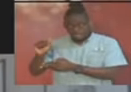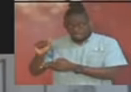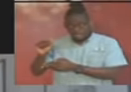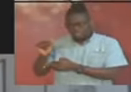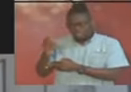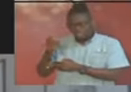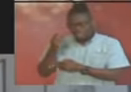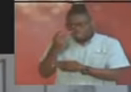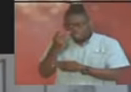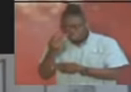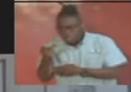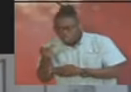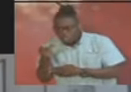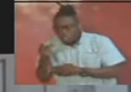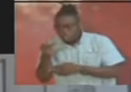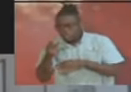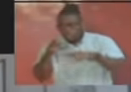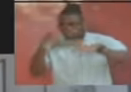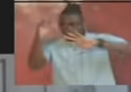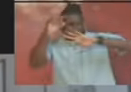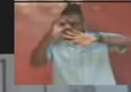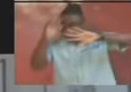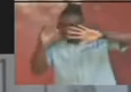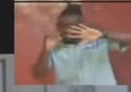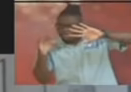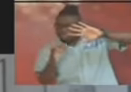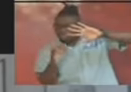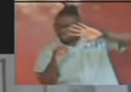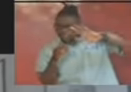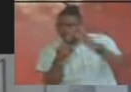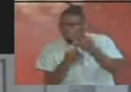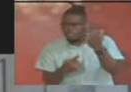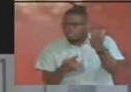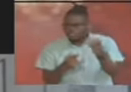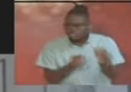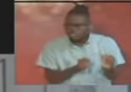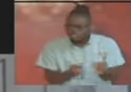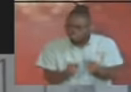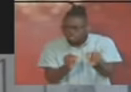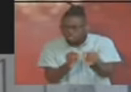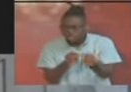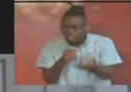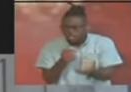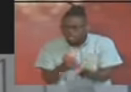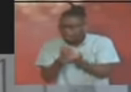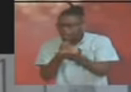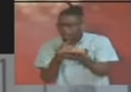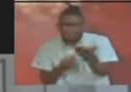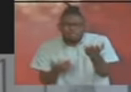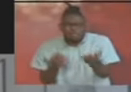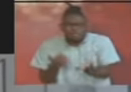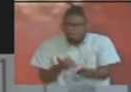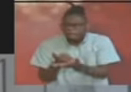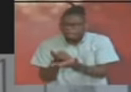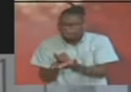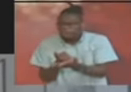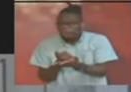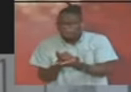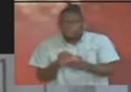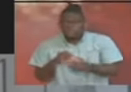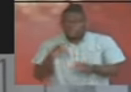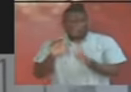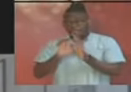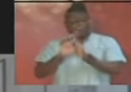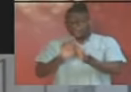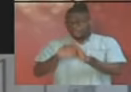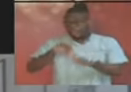some strategies that have helped other islands with their borders open keep their numbers low. So what strategies have we seen in